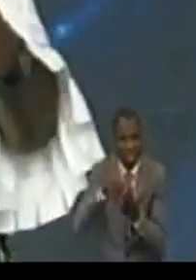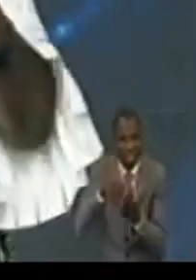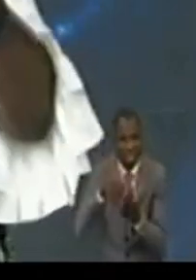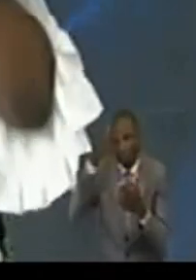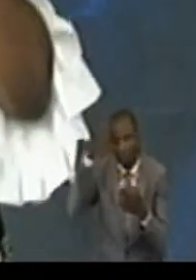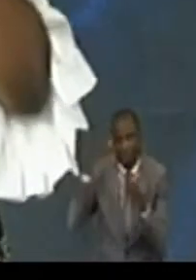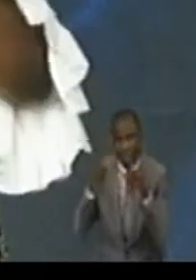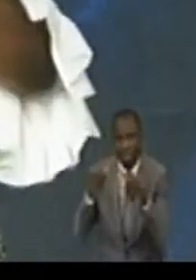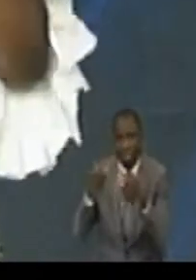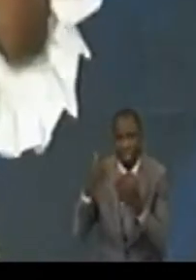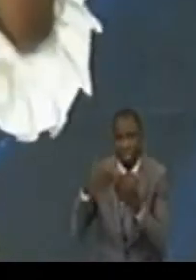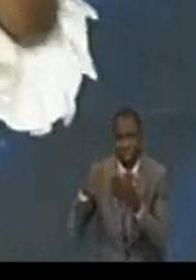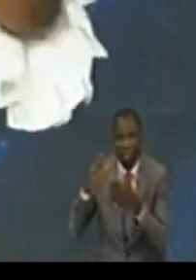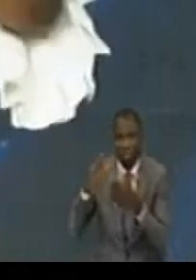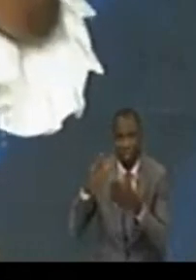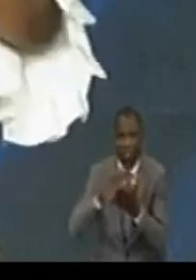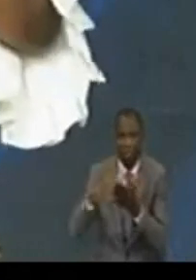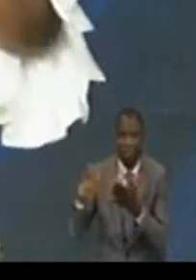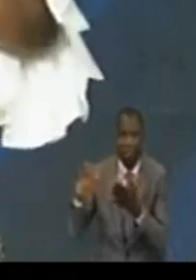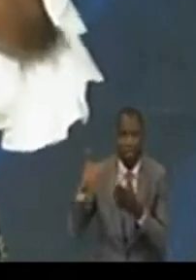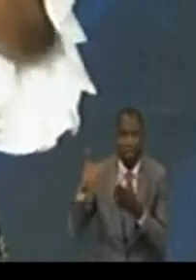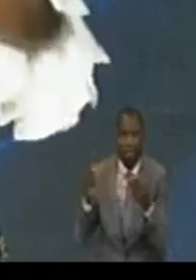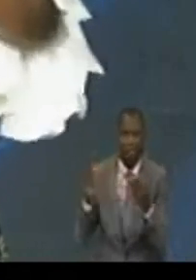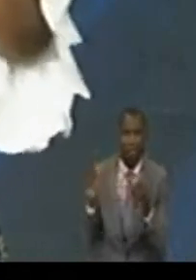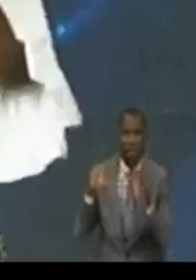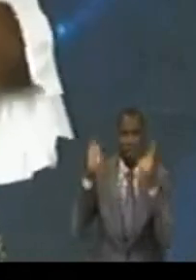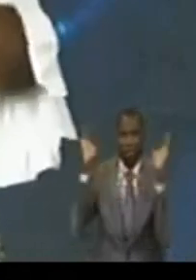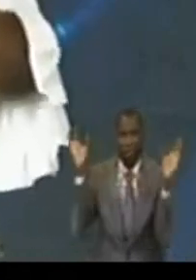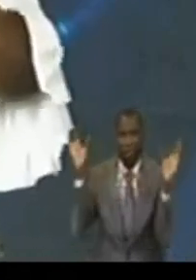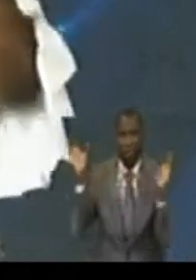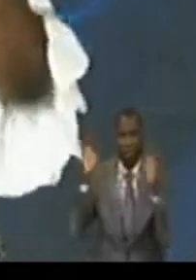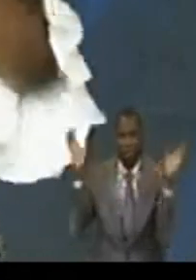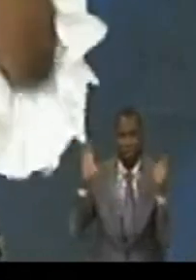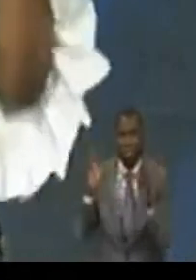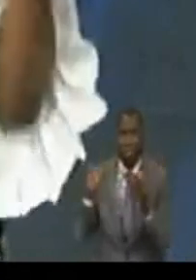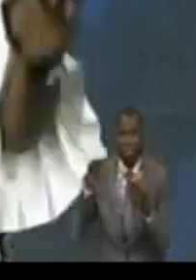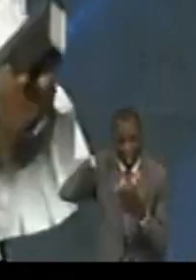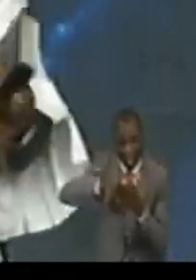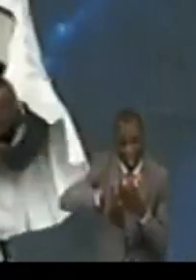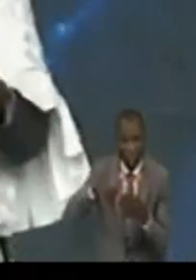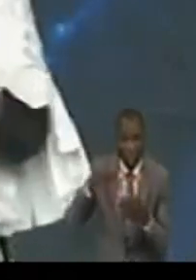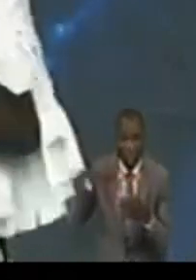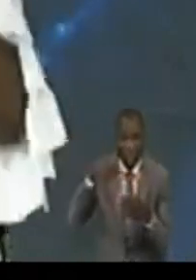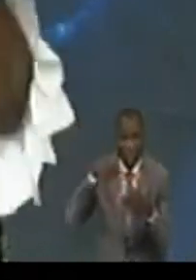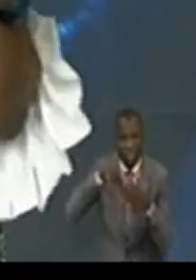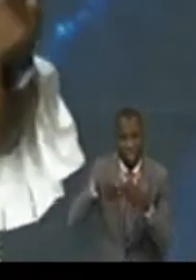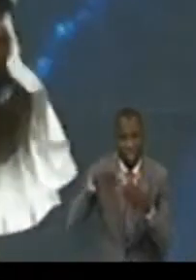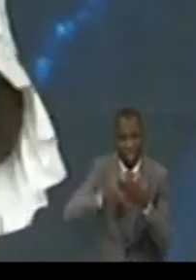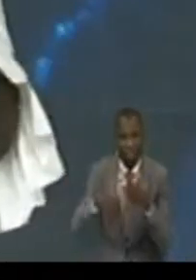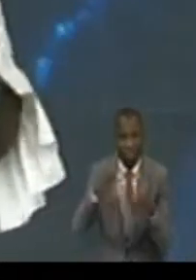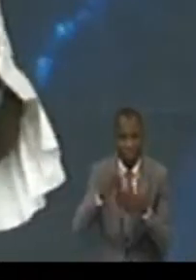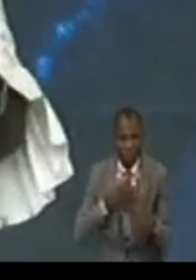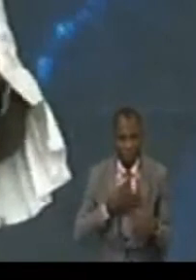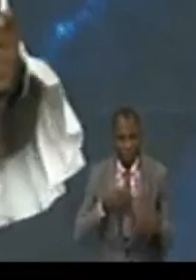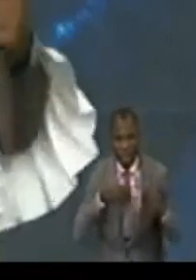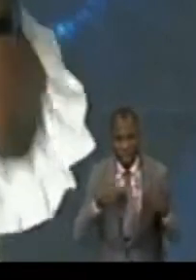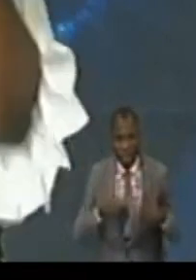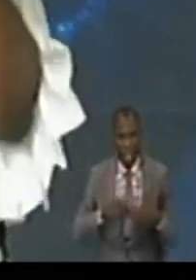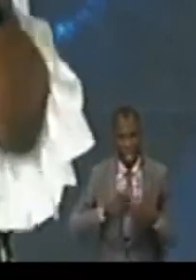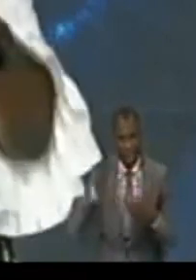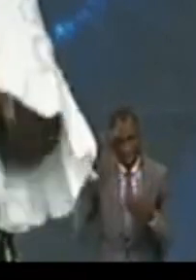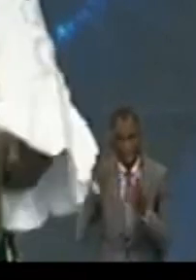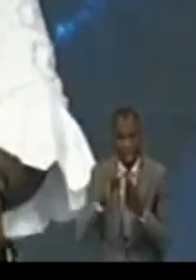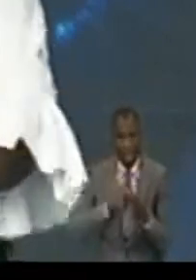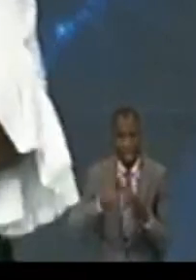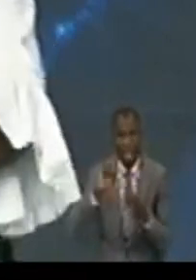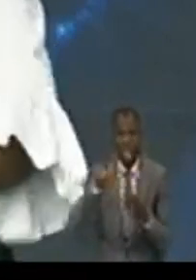Divine Solution Crusade, deep down in my heart, the Spirit of God told me that he has healed me. The following day, I discovered I was not having that